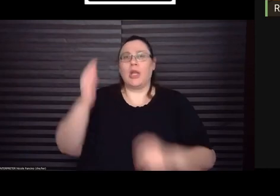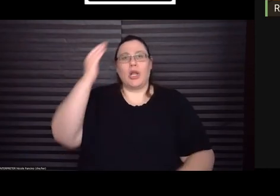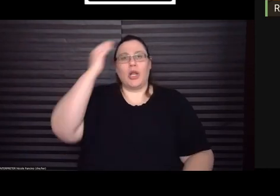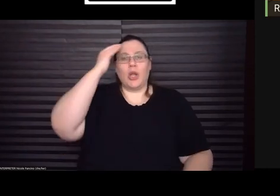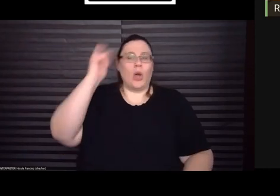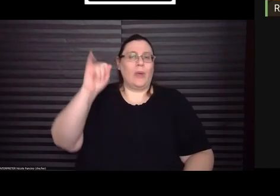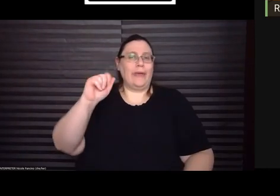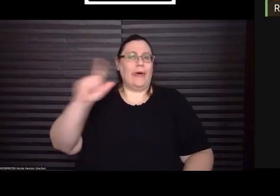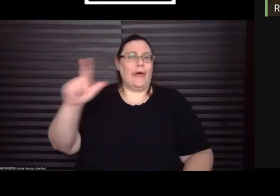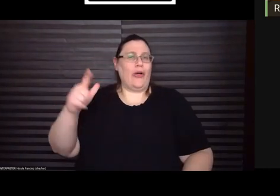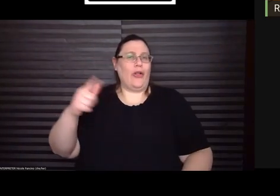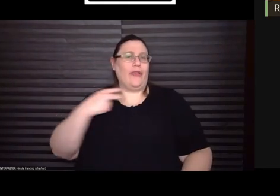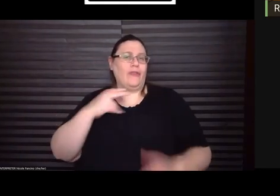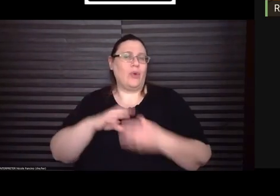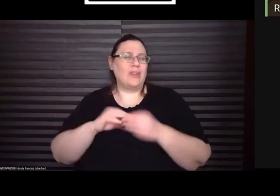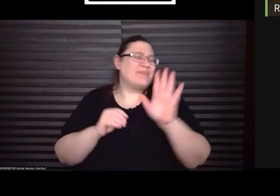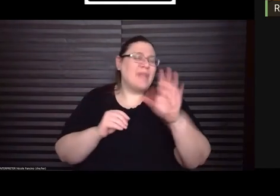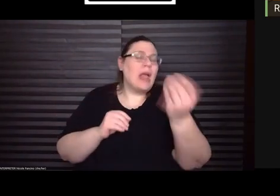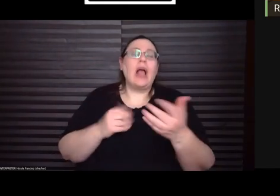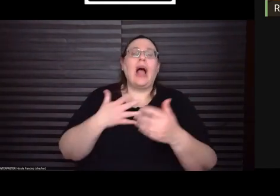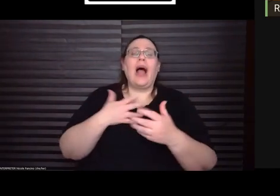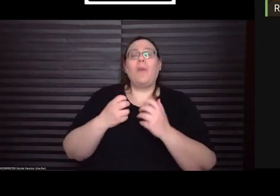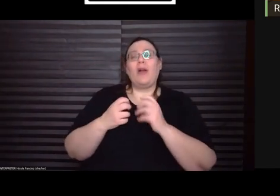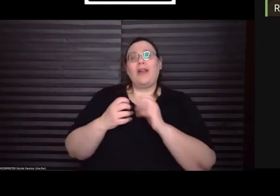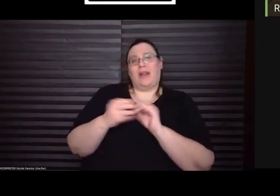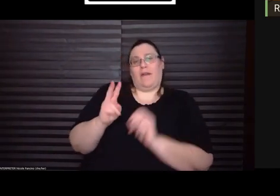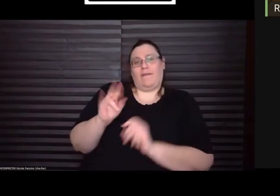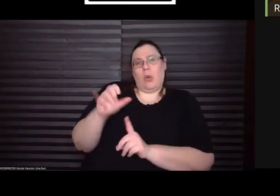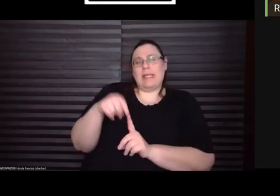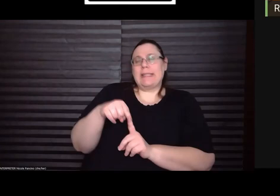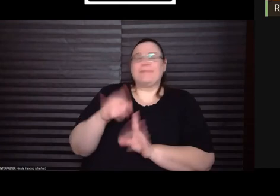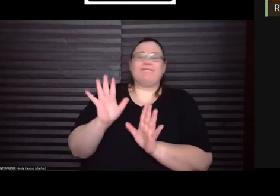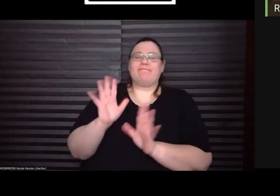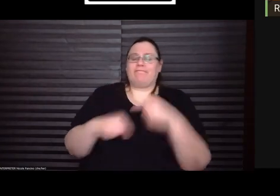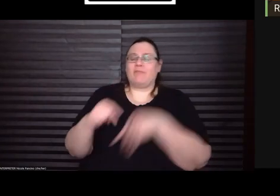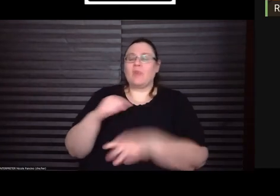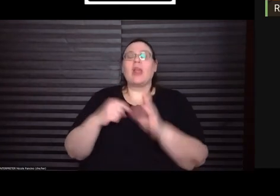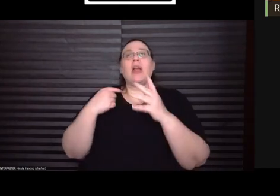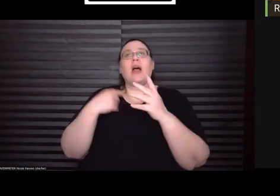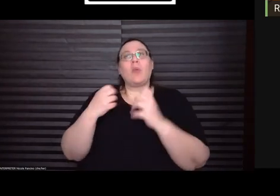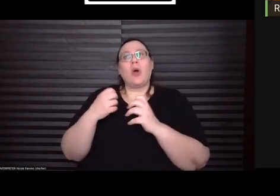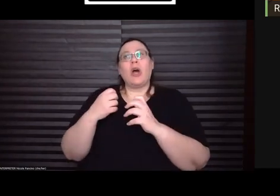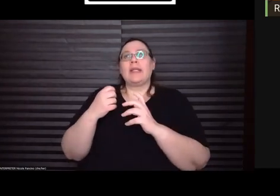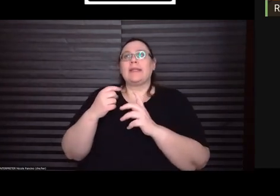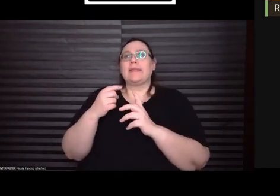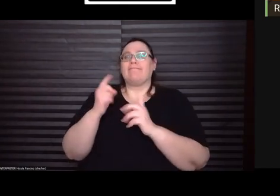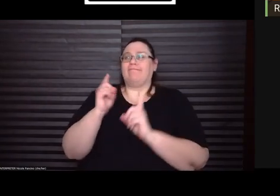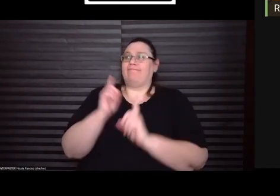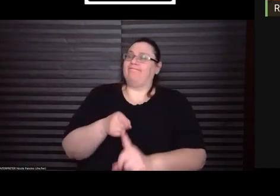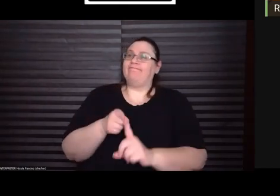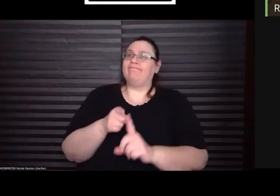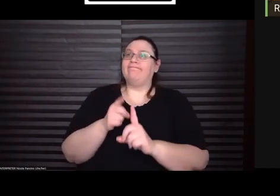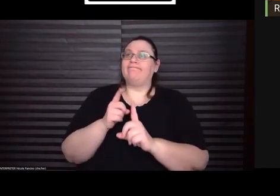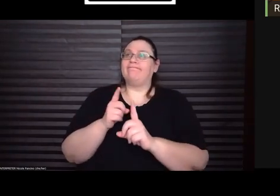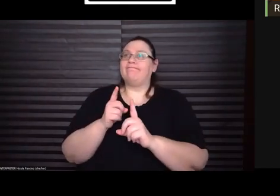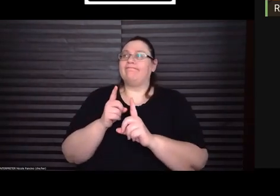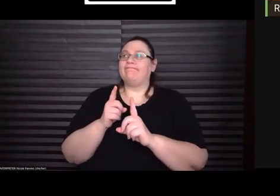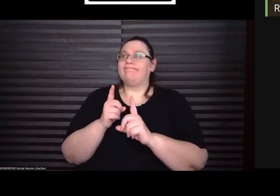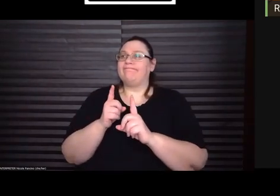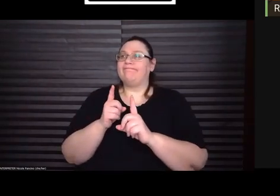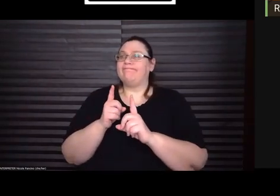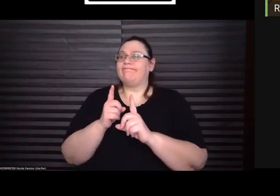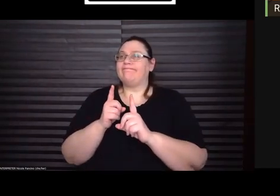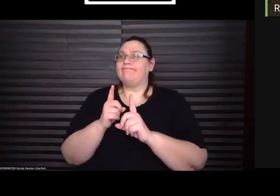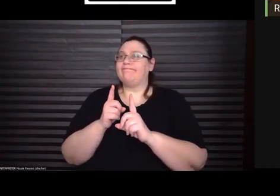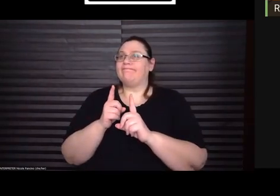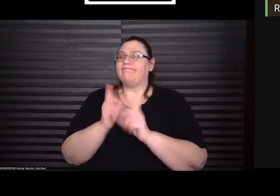know-it-all voice? I really wanted this voice that, whatever, I wanted this certain kind of voice that was,